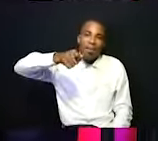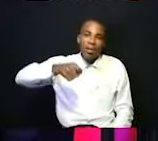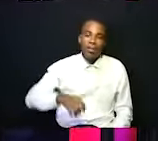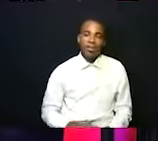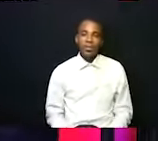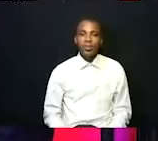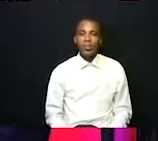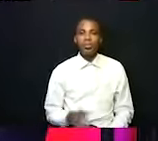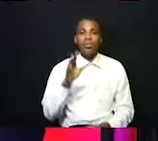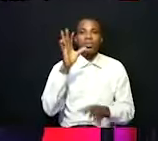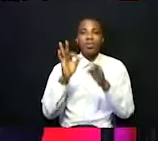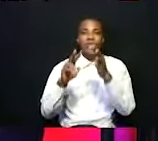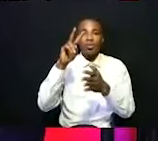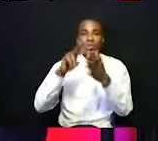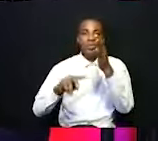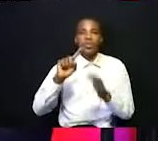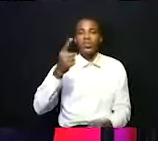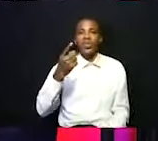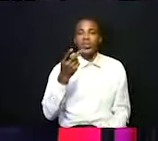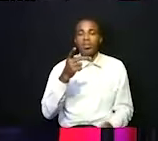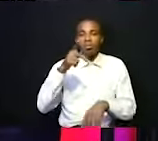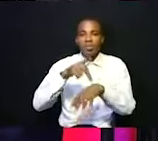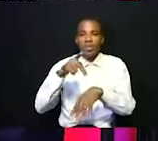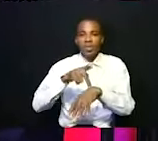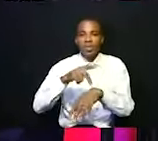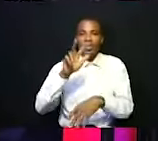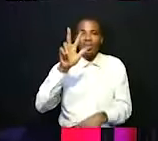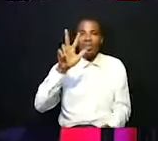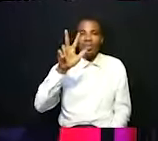1 Peter 3 from 1 to